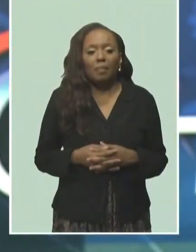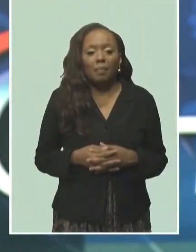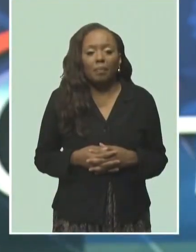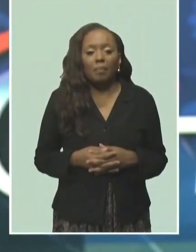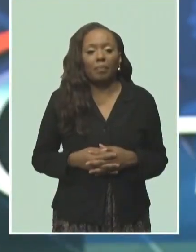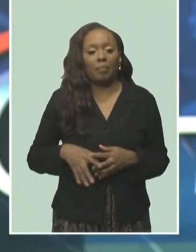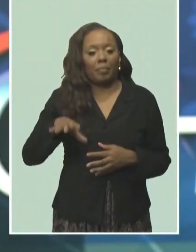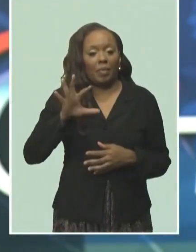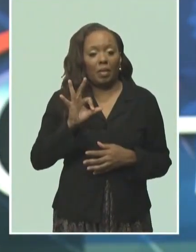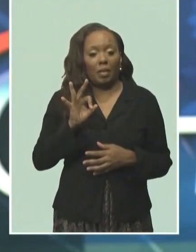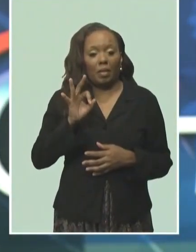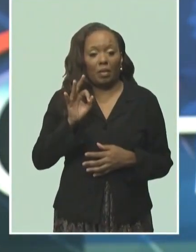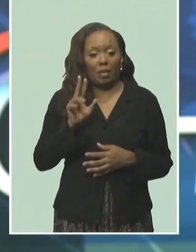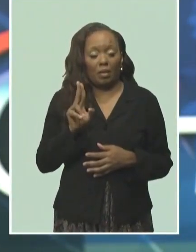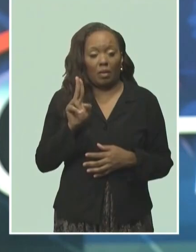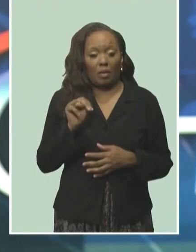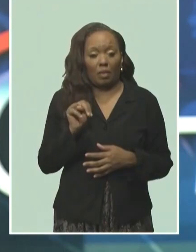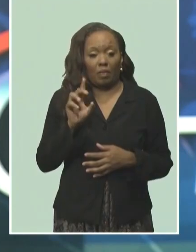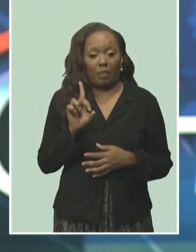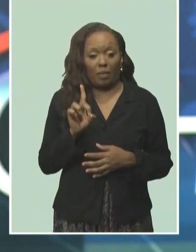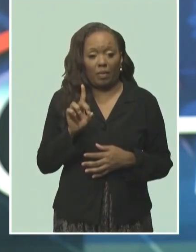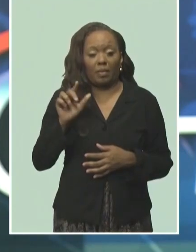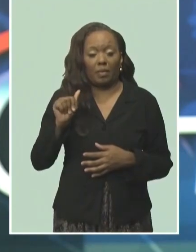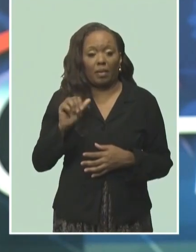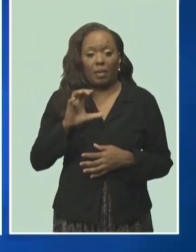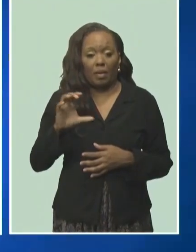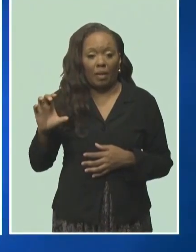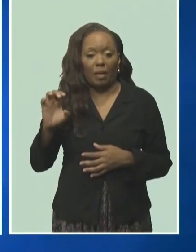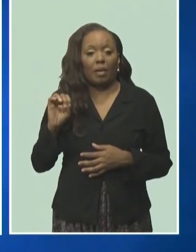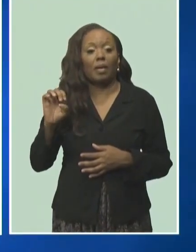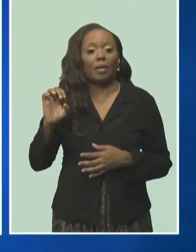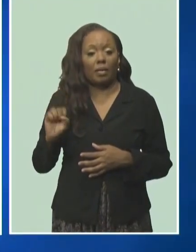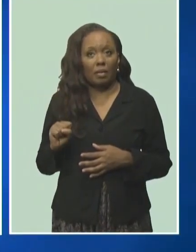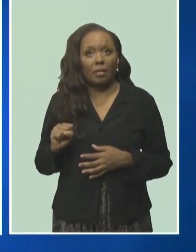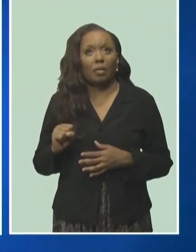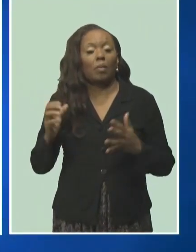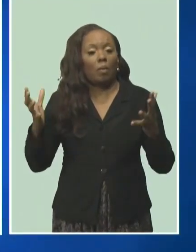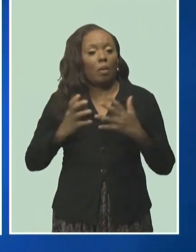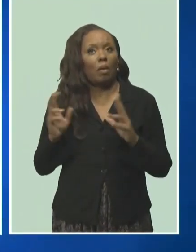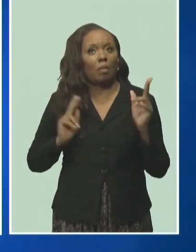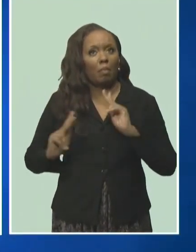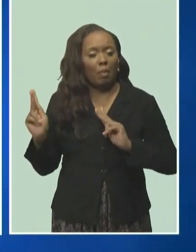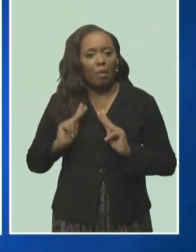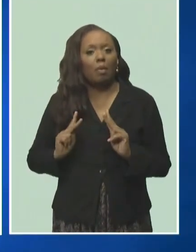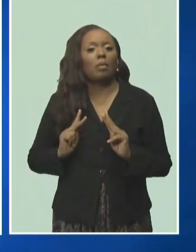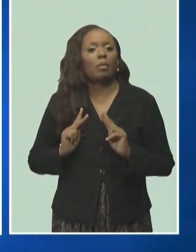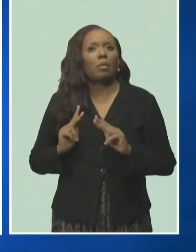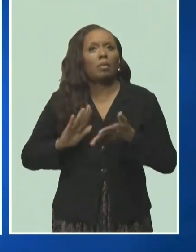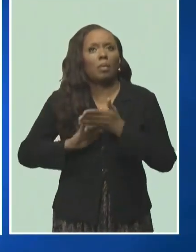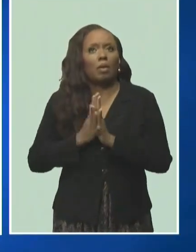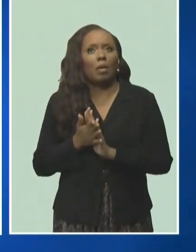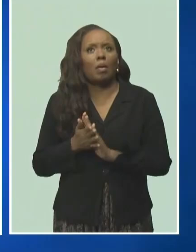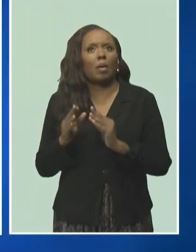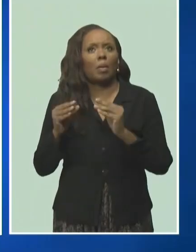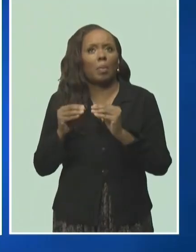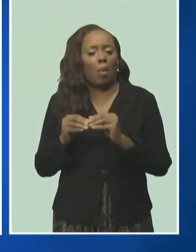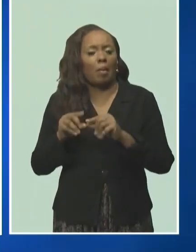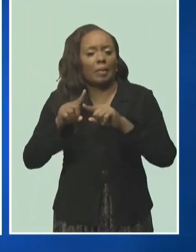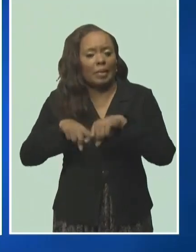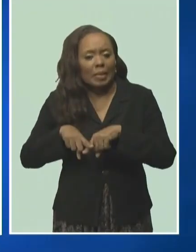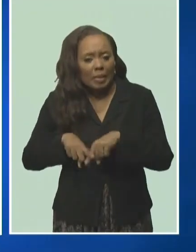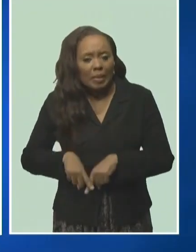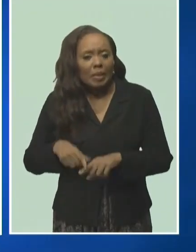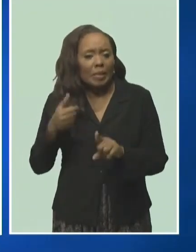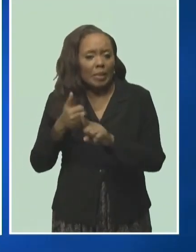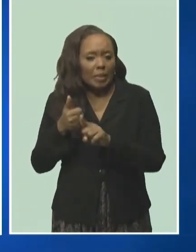Moving towards self-sufficiency will become the order of the day for fund access. Word of this from its chairman, David Simpson, as